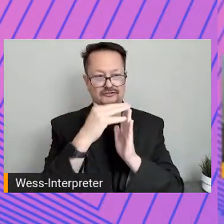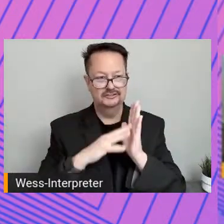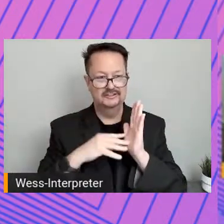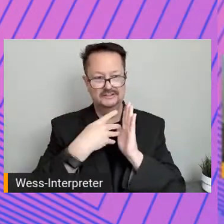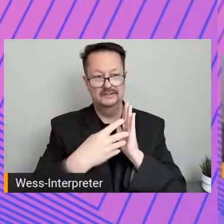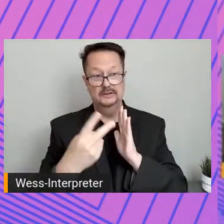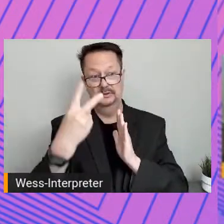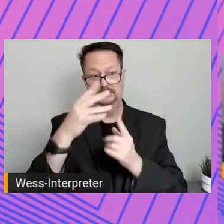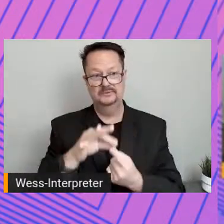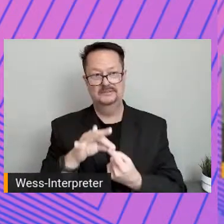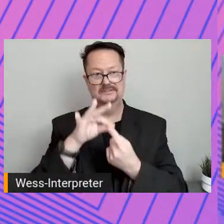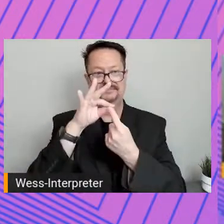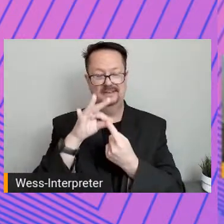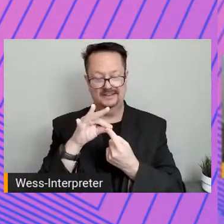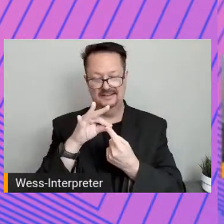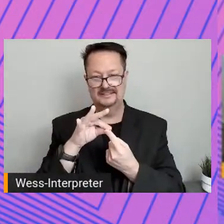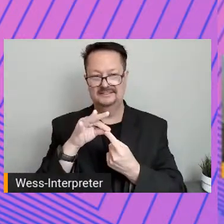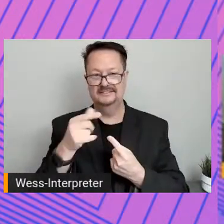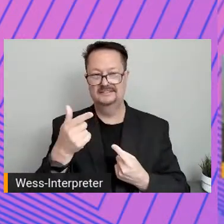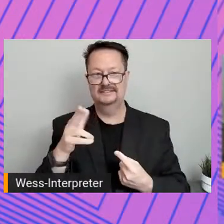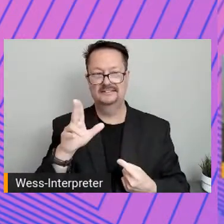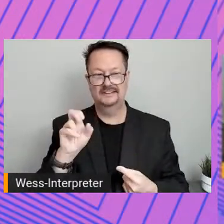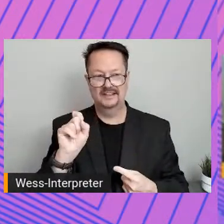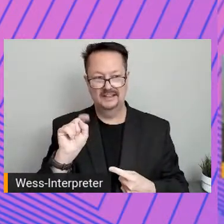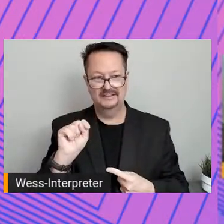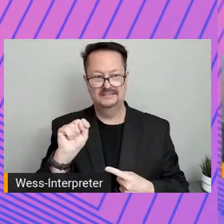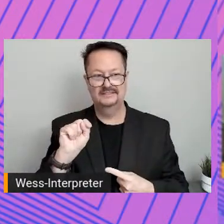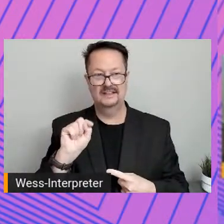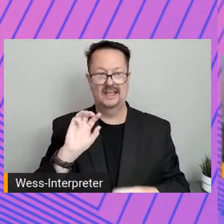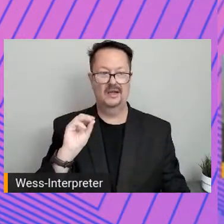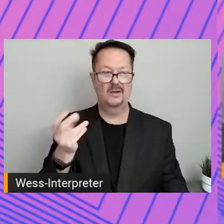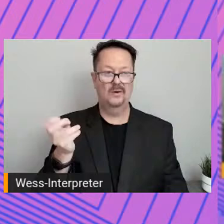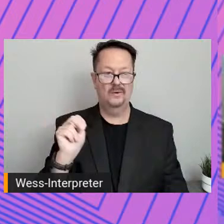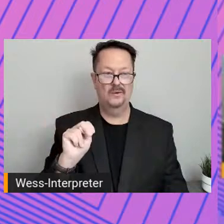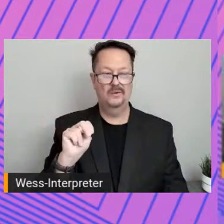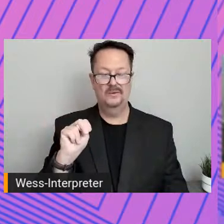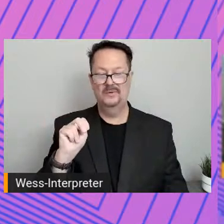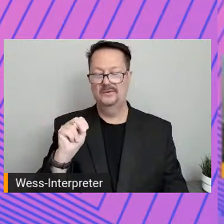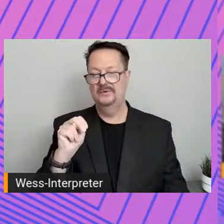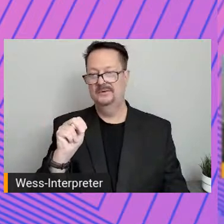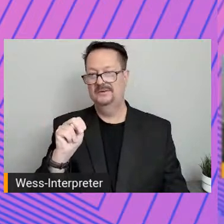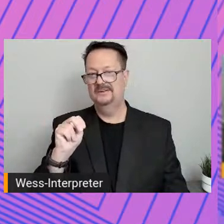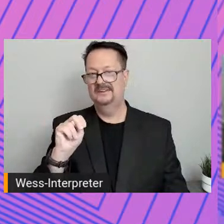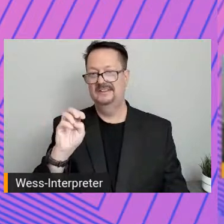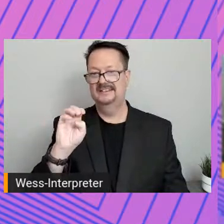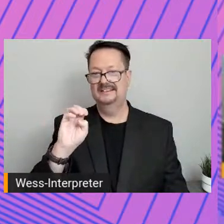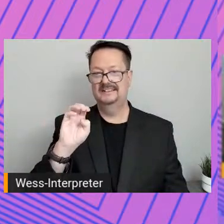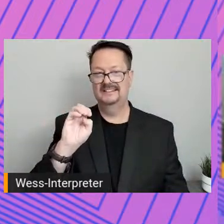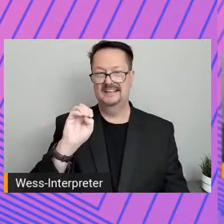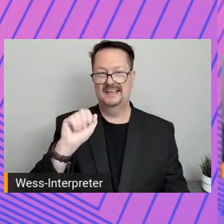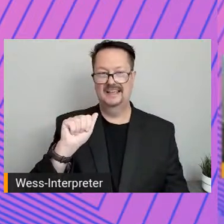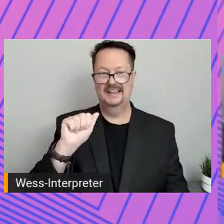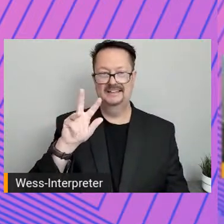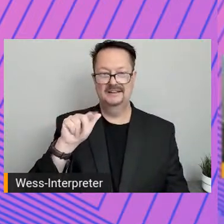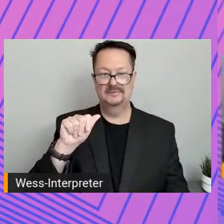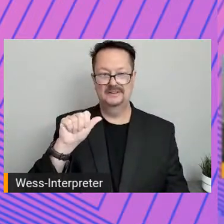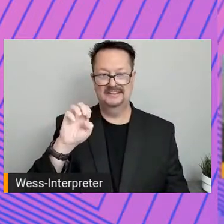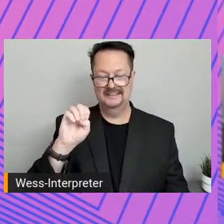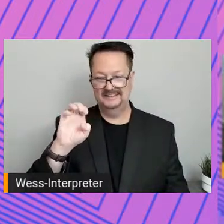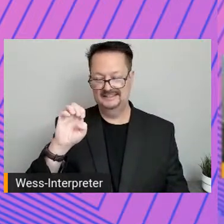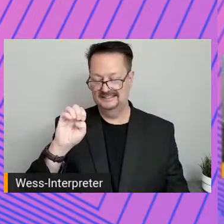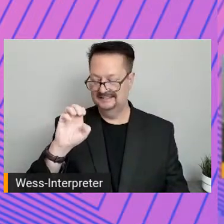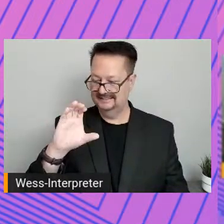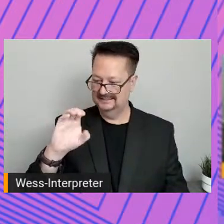guests. Our own AWS container hero, Casey Lee, the CTO of Gaggle, as well as Lokonda Willa, the principal